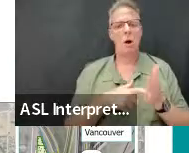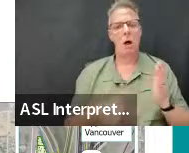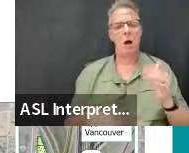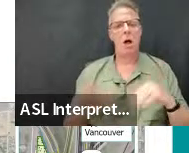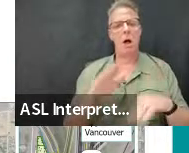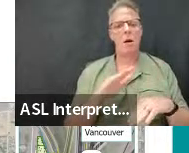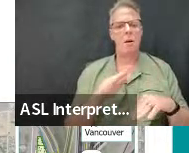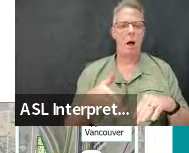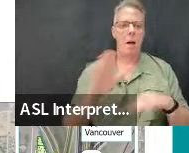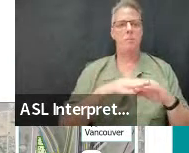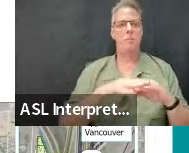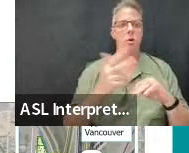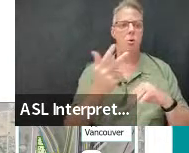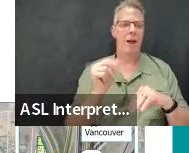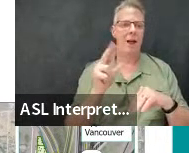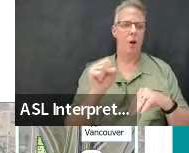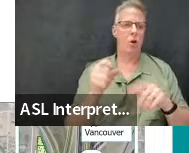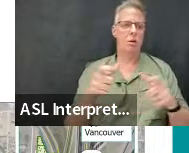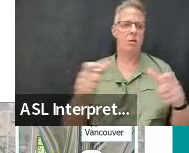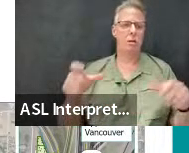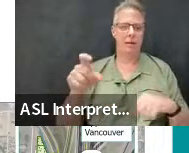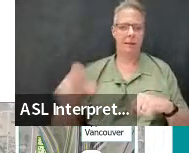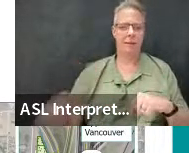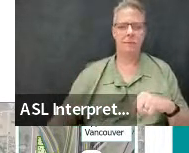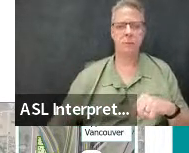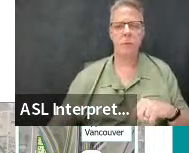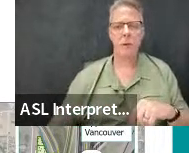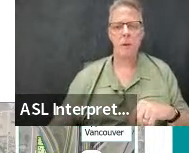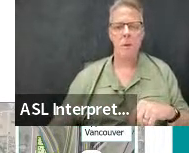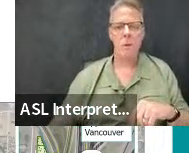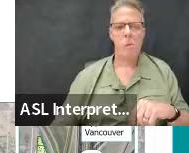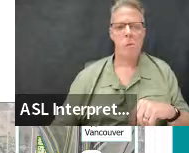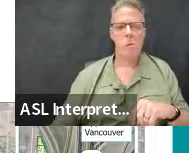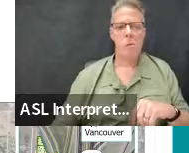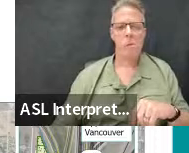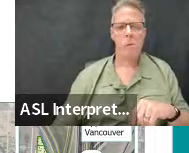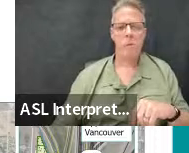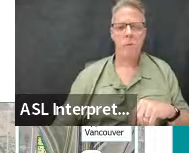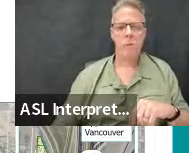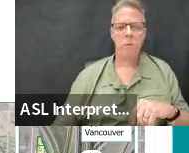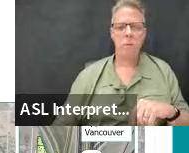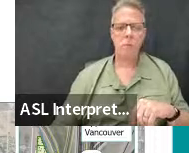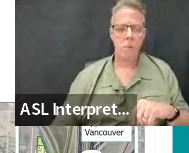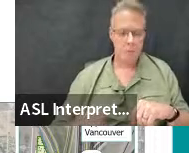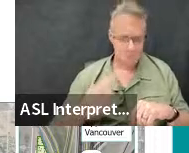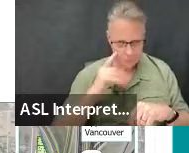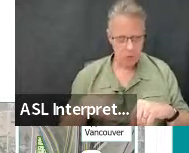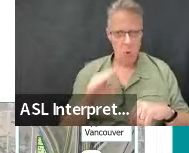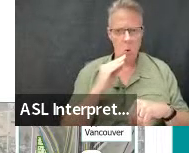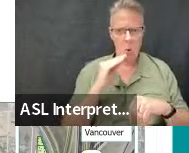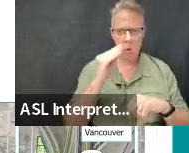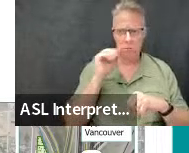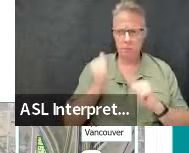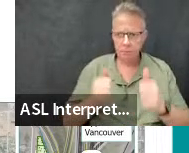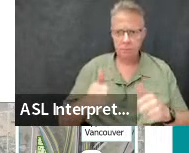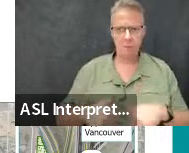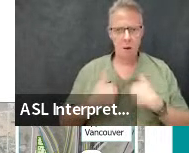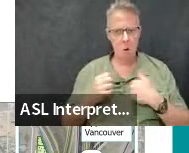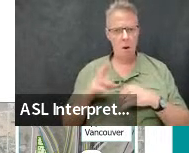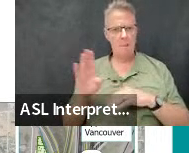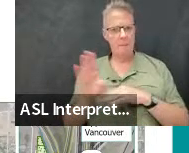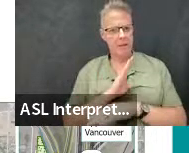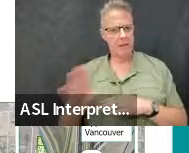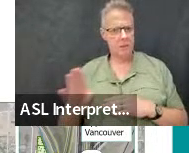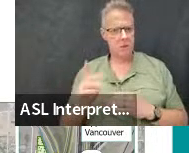3 acres. What that translates in terms of displacements of residential units or